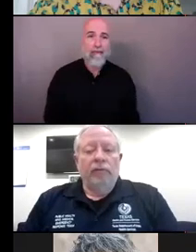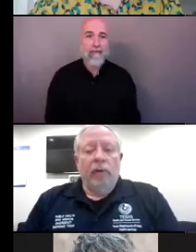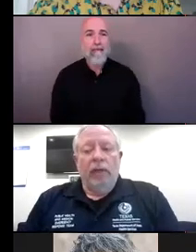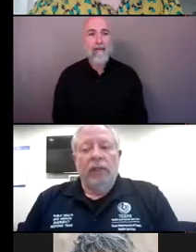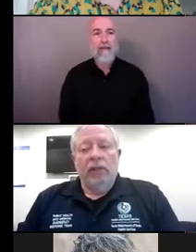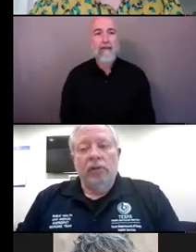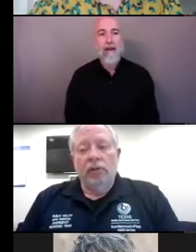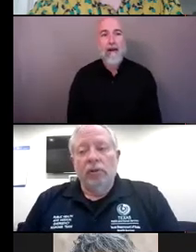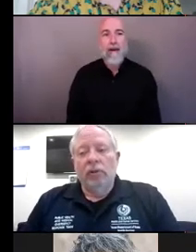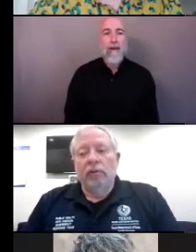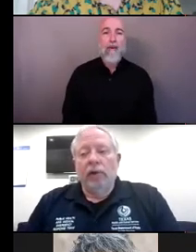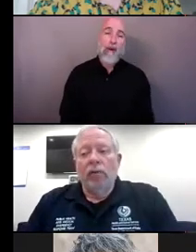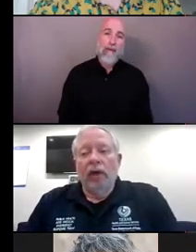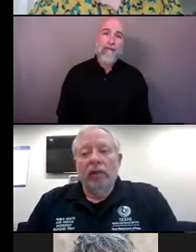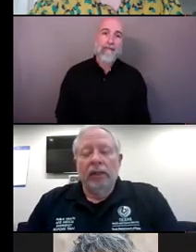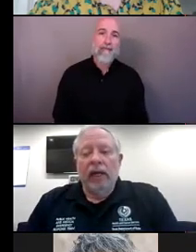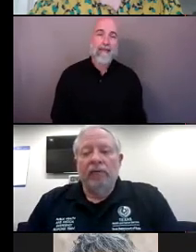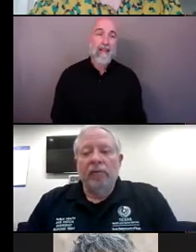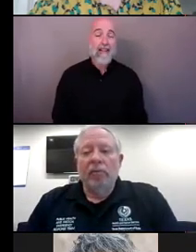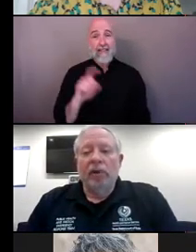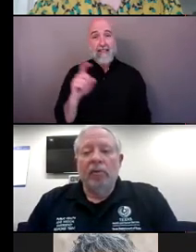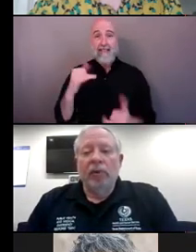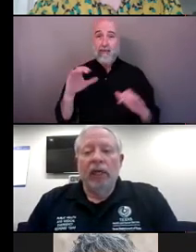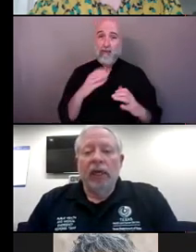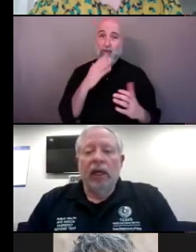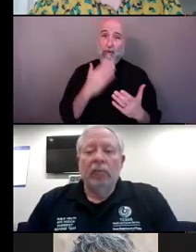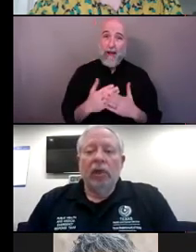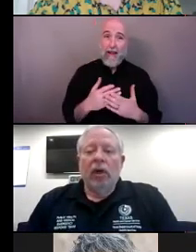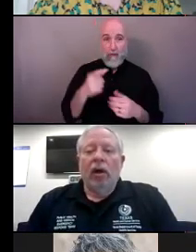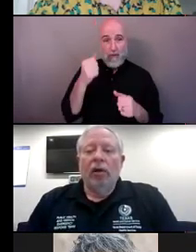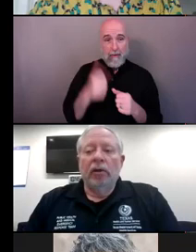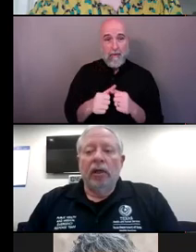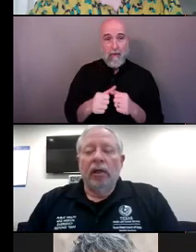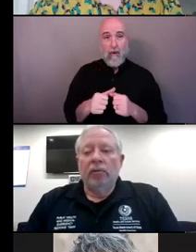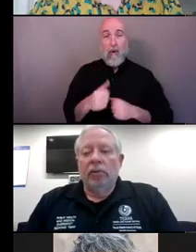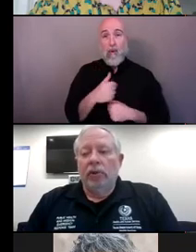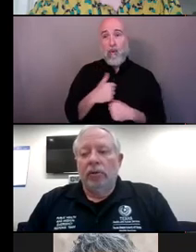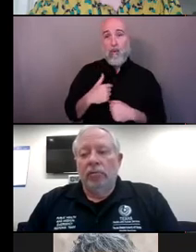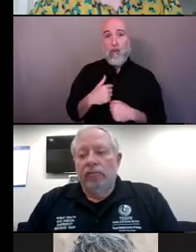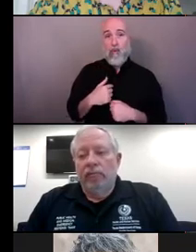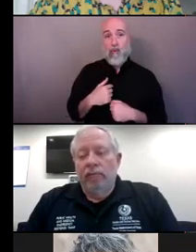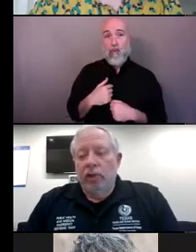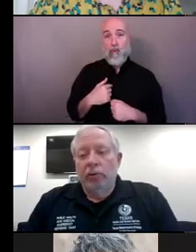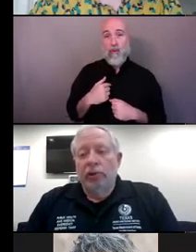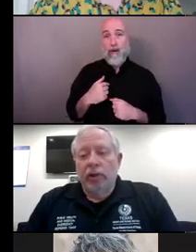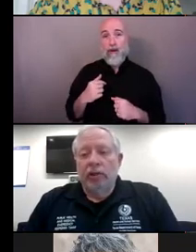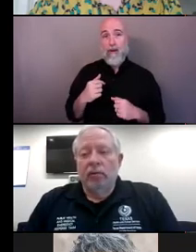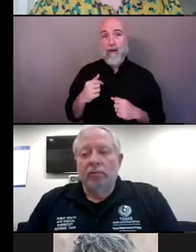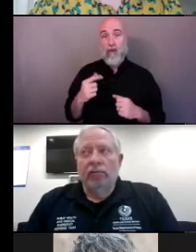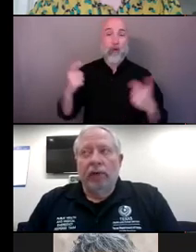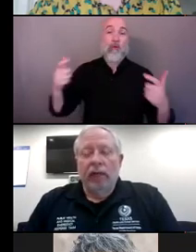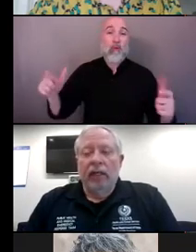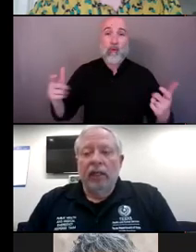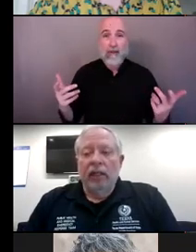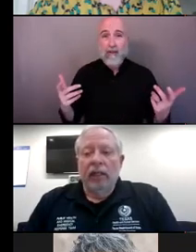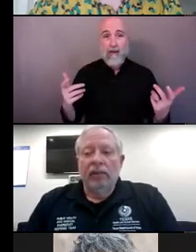Well, first of all, Texas is still doing very well, and you have to remember that we are huge in terms